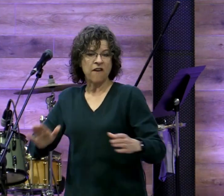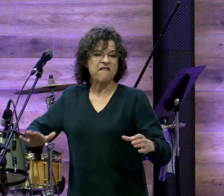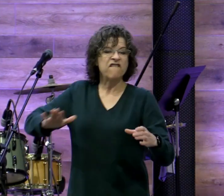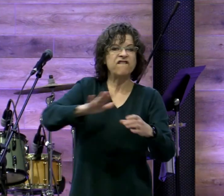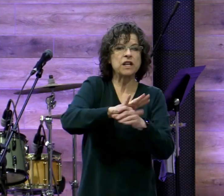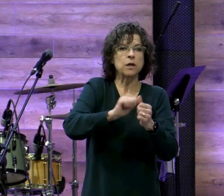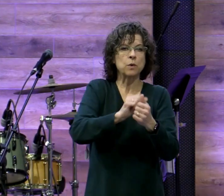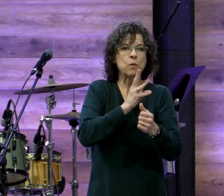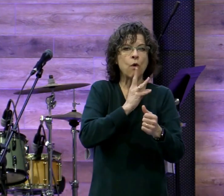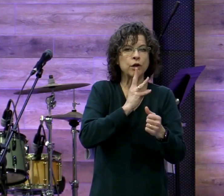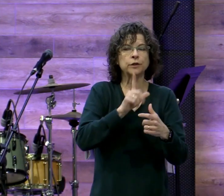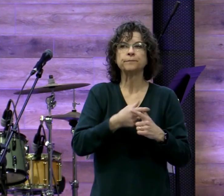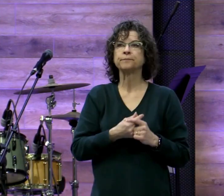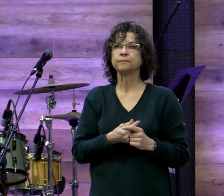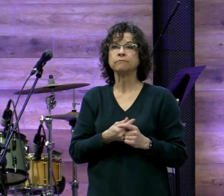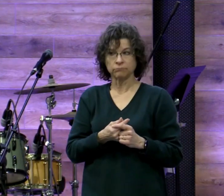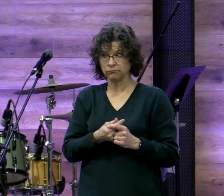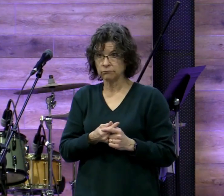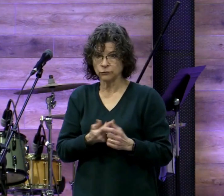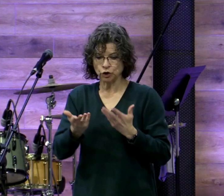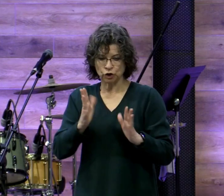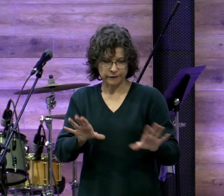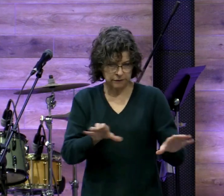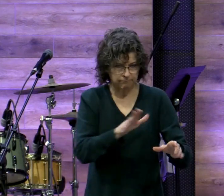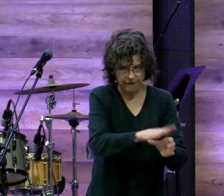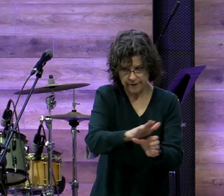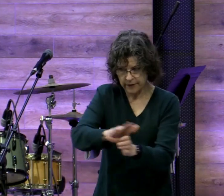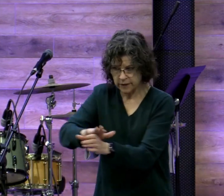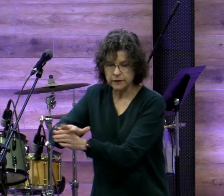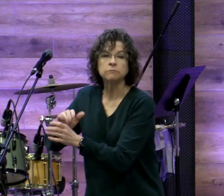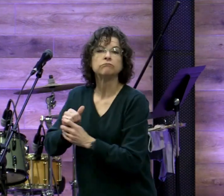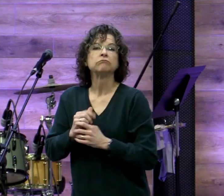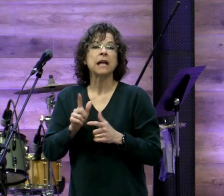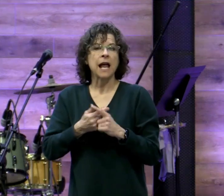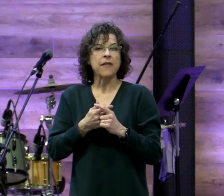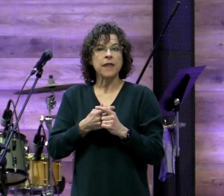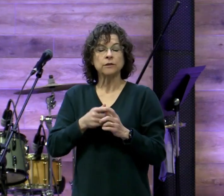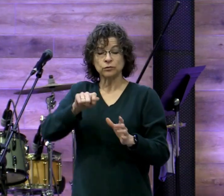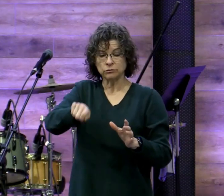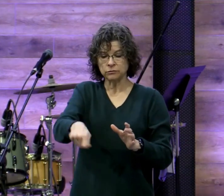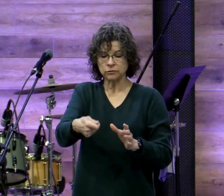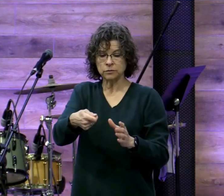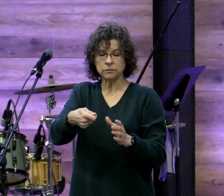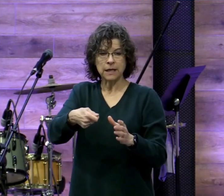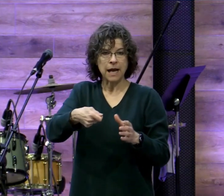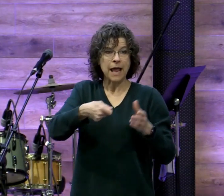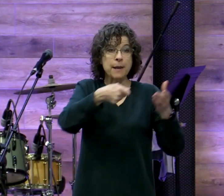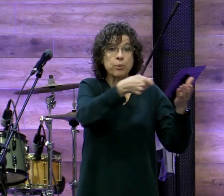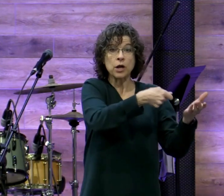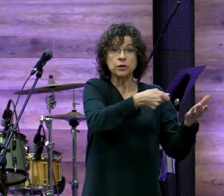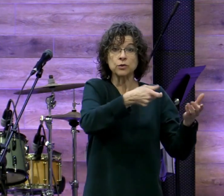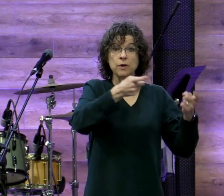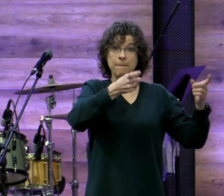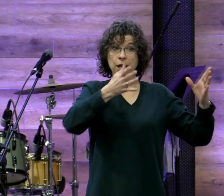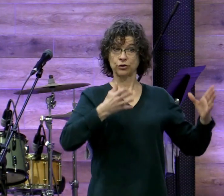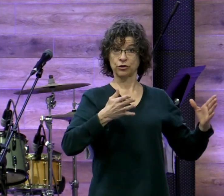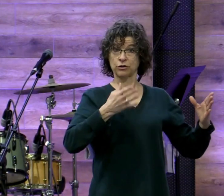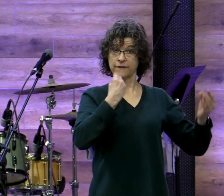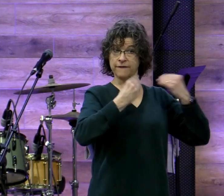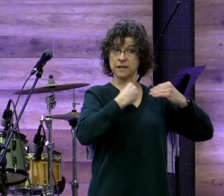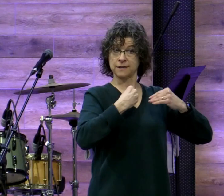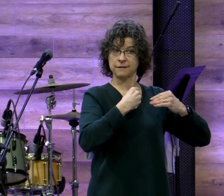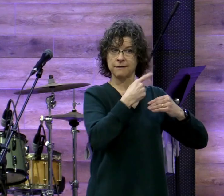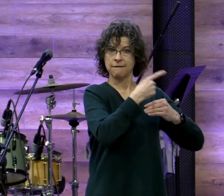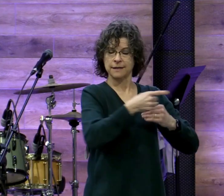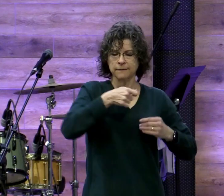take it to the master of the feast." So they took it. When the master of the feast tasted the water now become wine and did not know